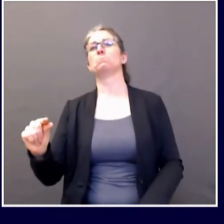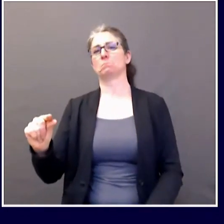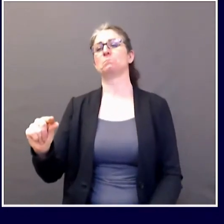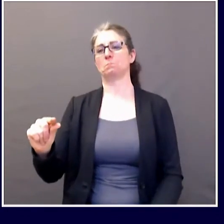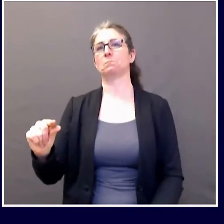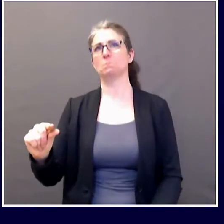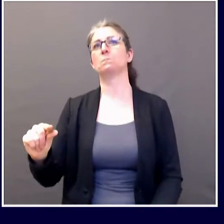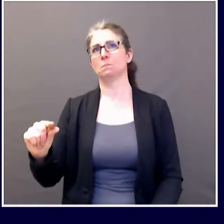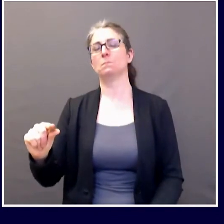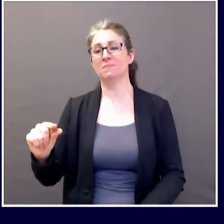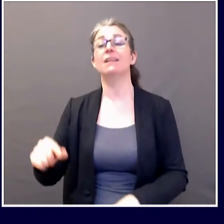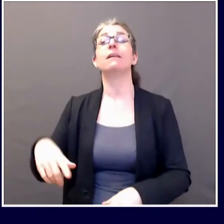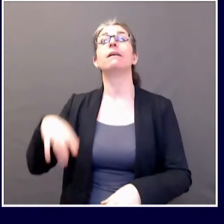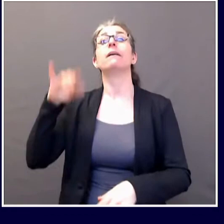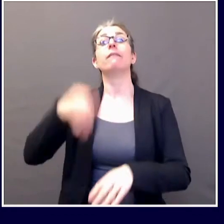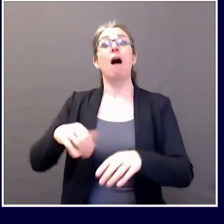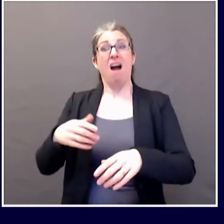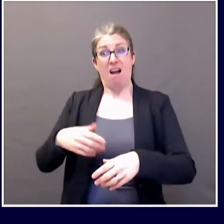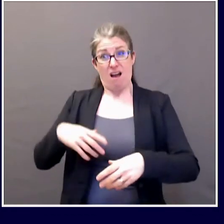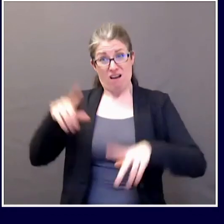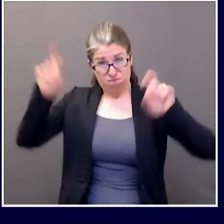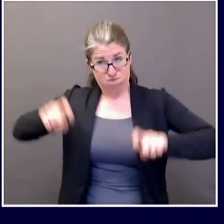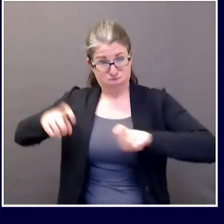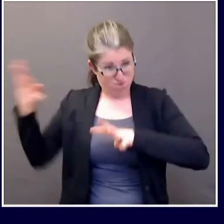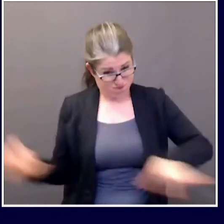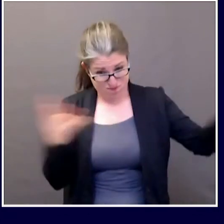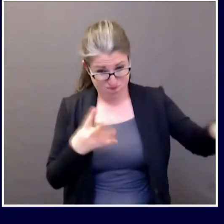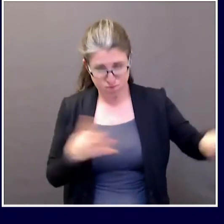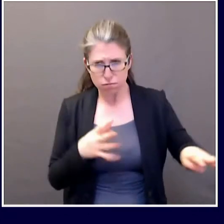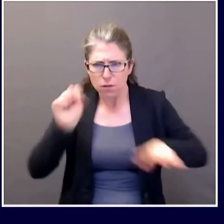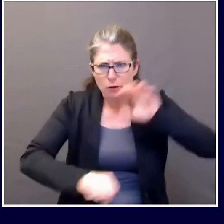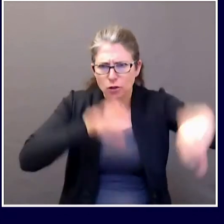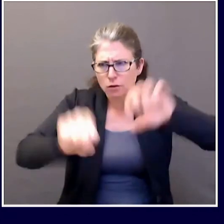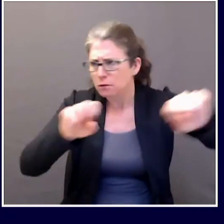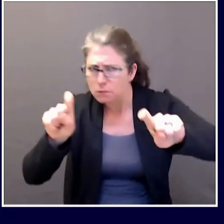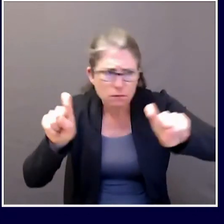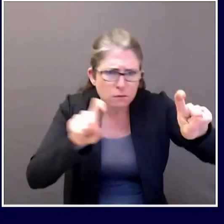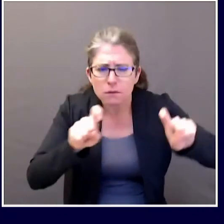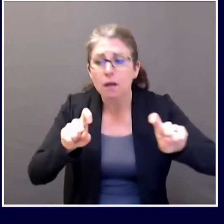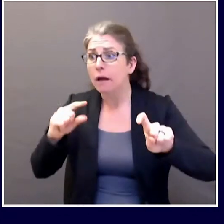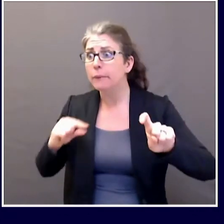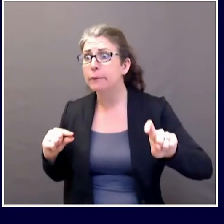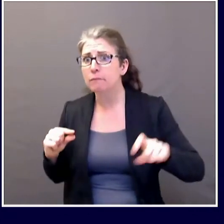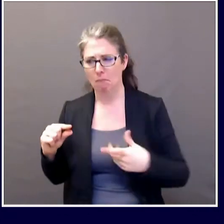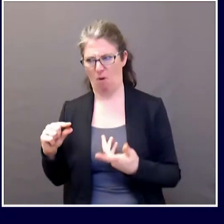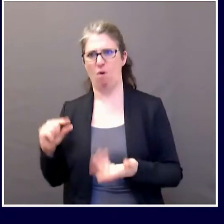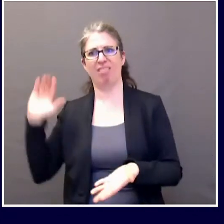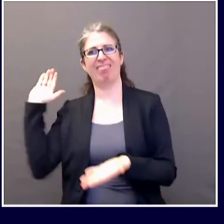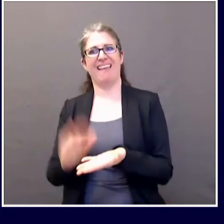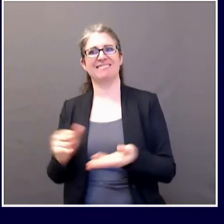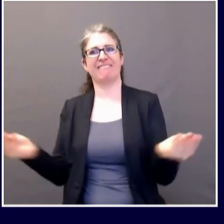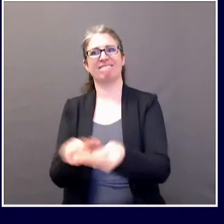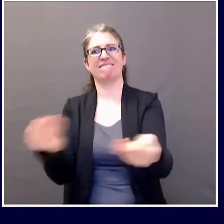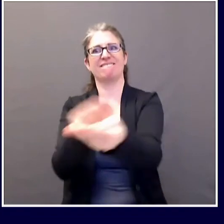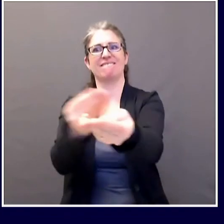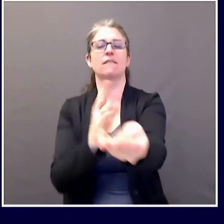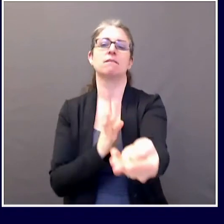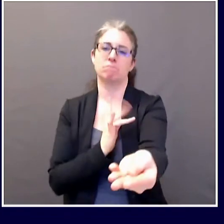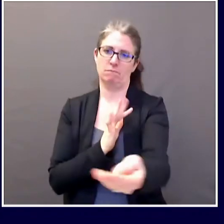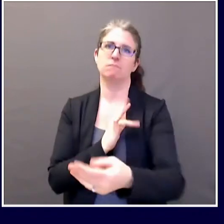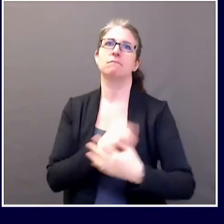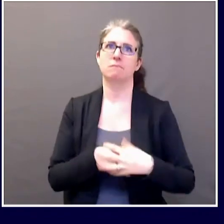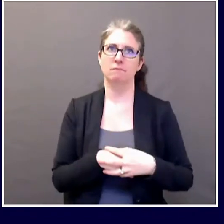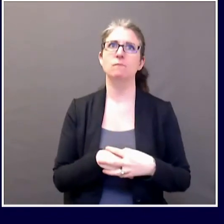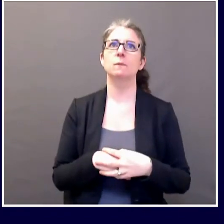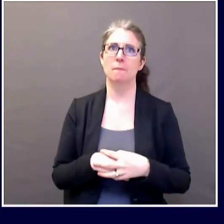is the positivity rate falling? The bigger question there, Patrick, is in general, why are cases falling? And there's much to be said about that, but in big picture